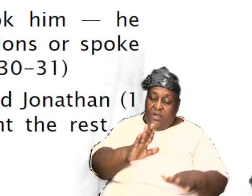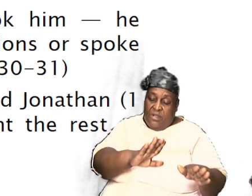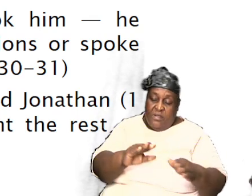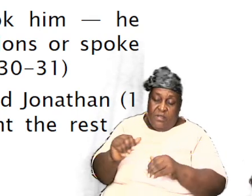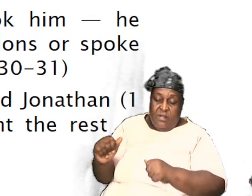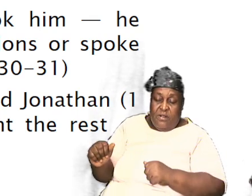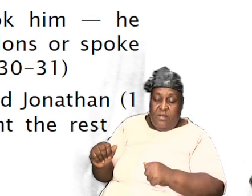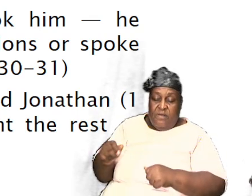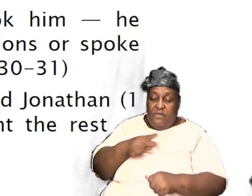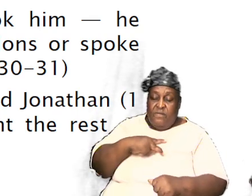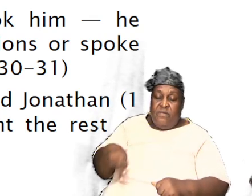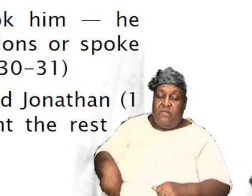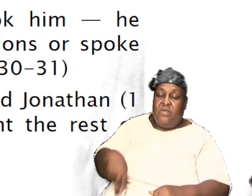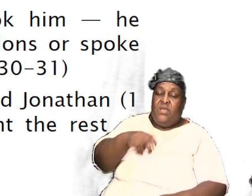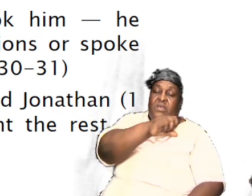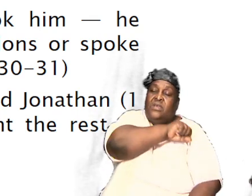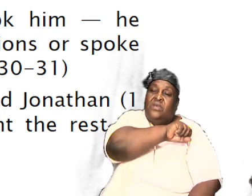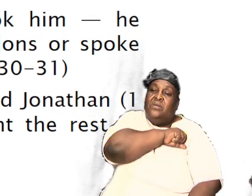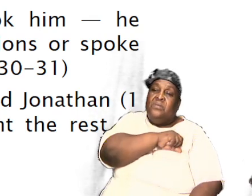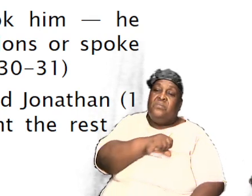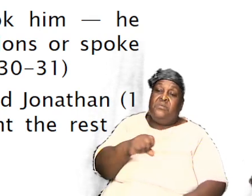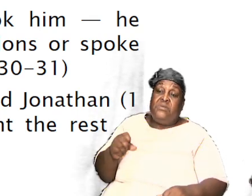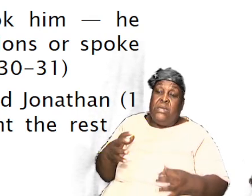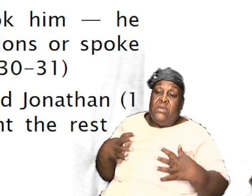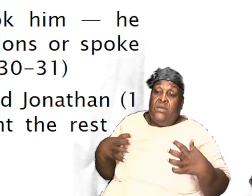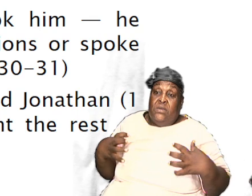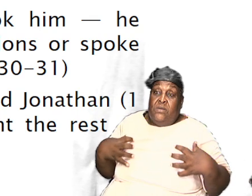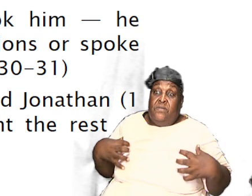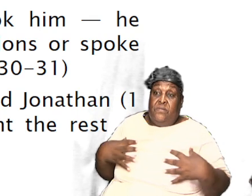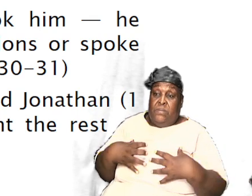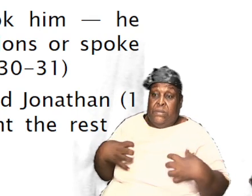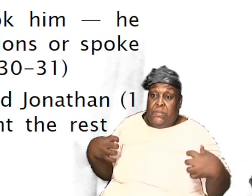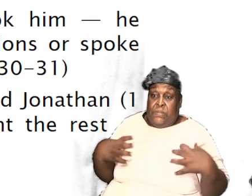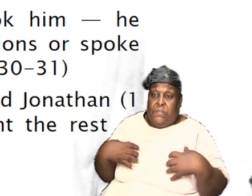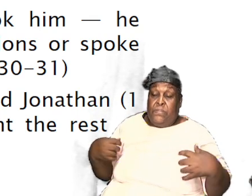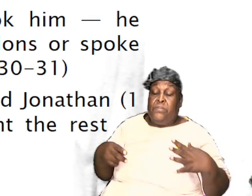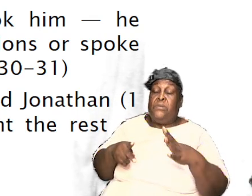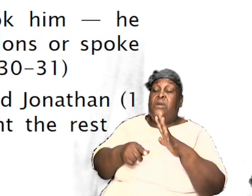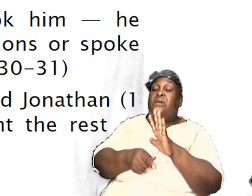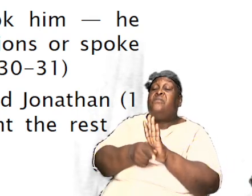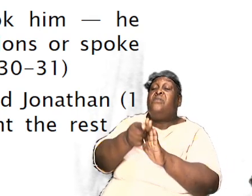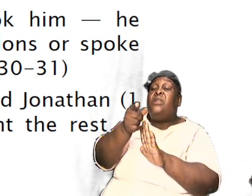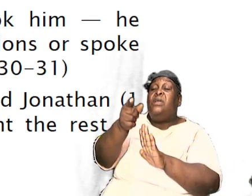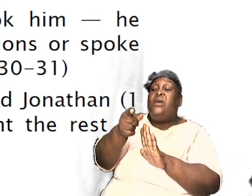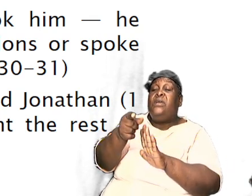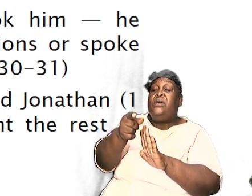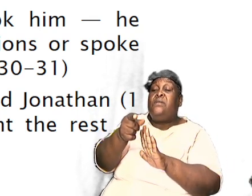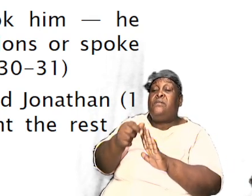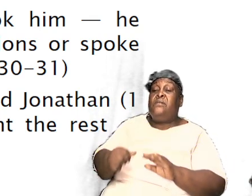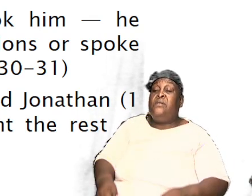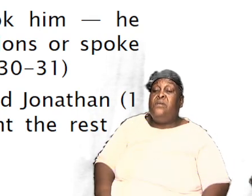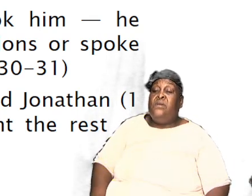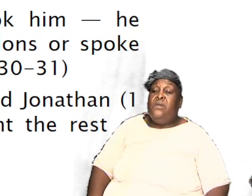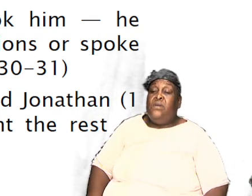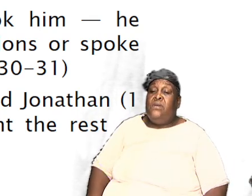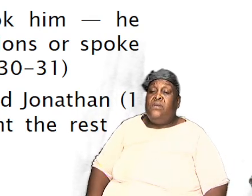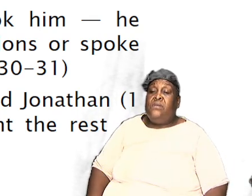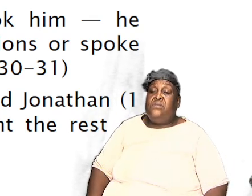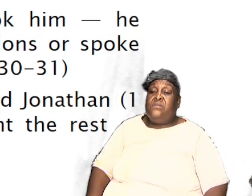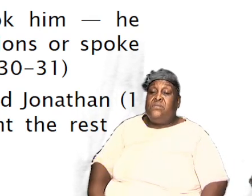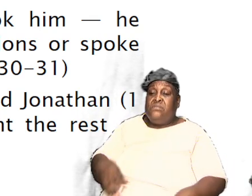him. He was fearful of Goliath, so Goliath came up talking to him and he said, "Look here, send me a